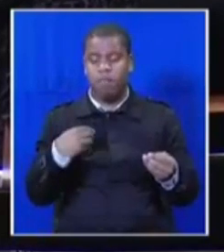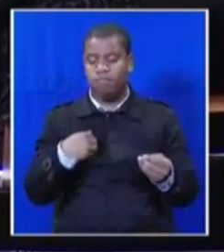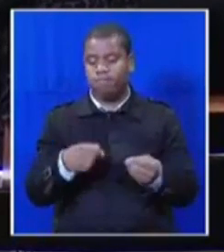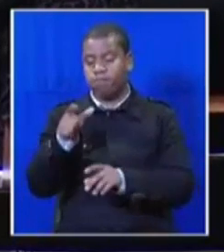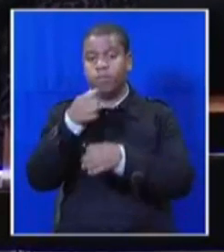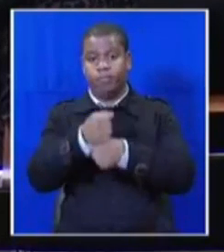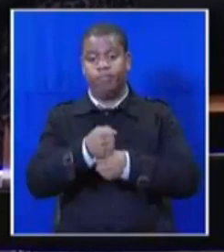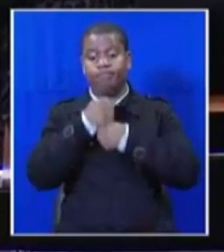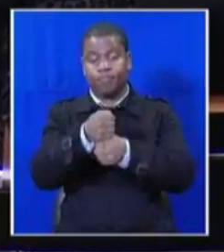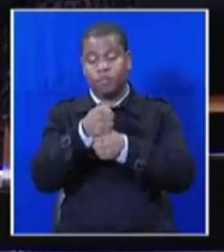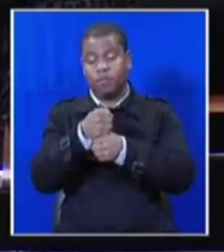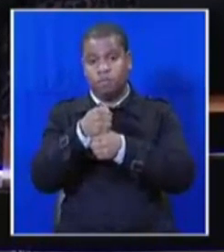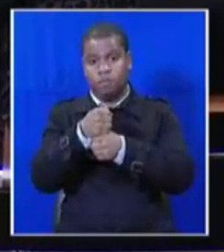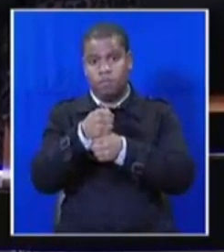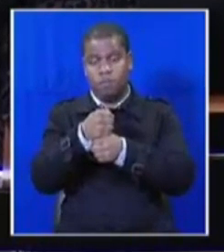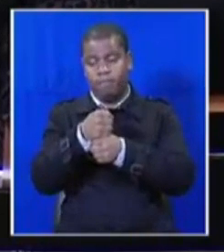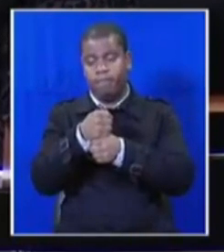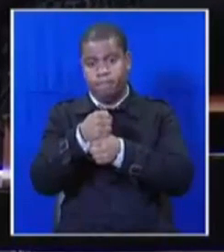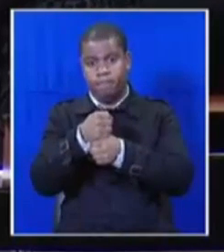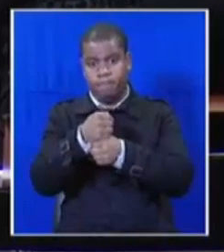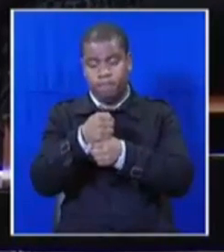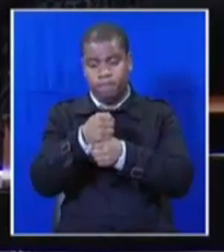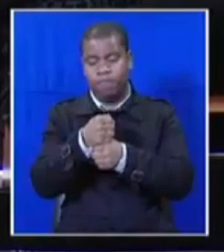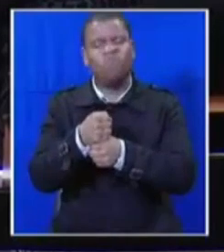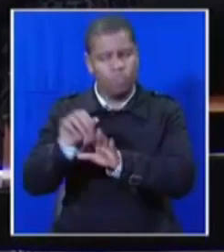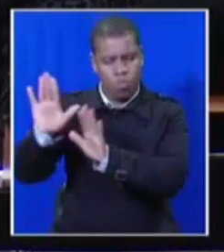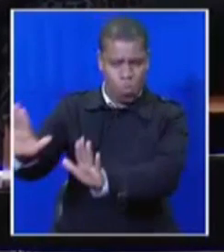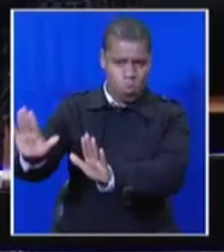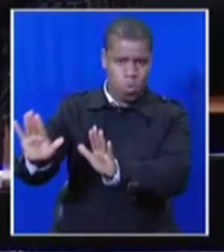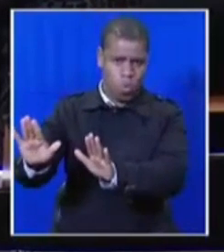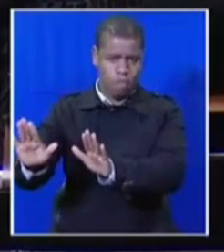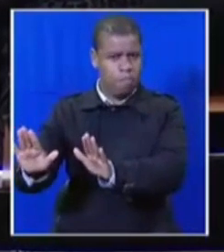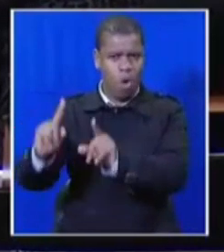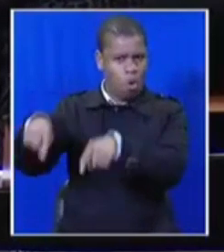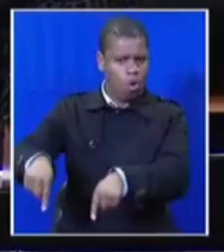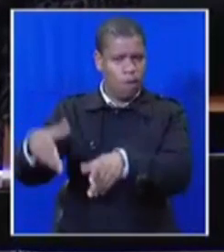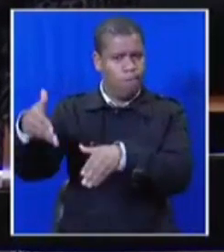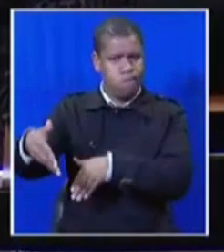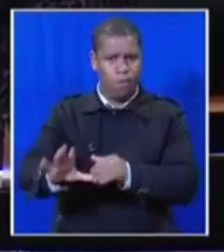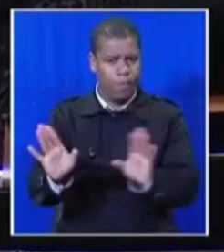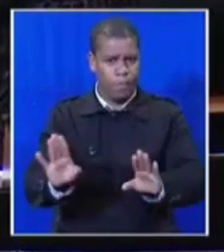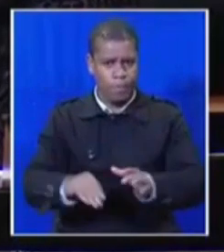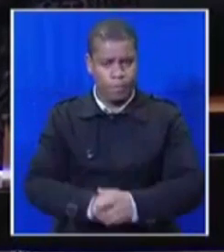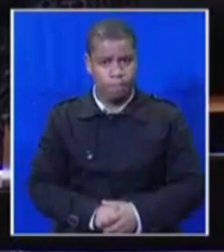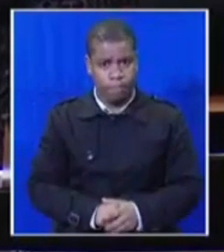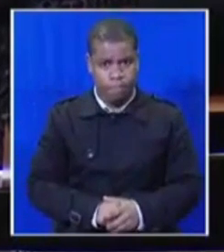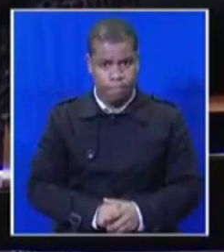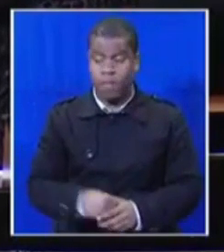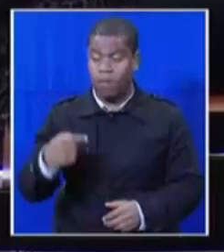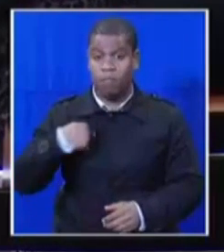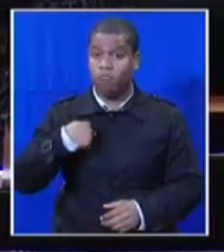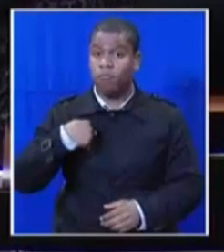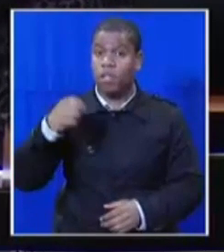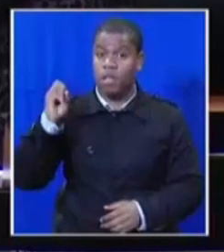at Arms Chair, but I'm raising on a that point of order. Honorable, no, there's no order in this one. I'm Chair, not is- allowing, and if you are